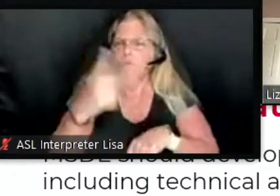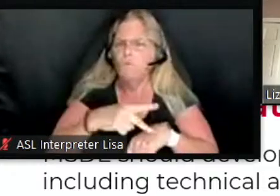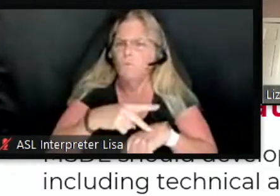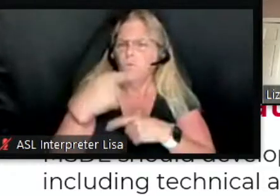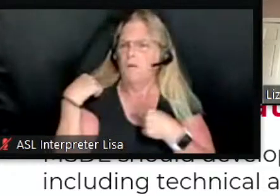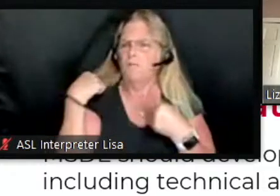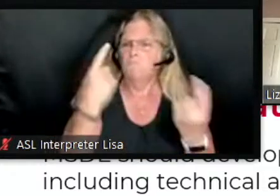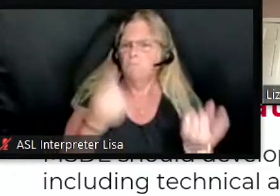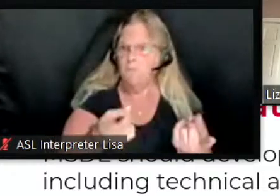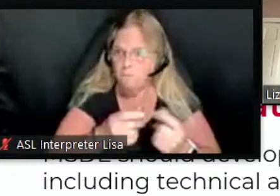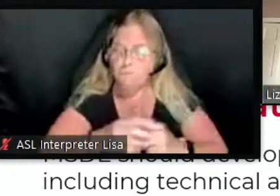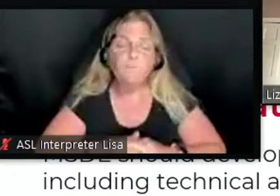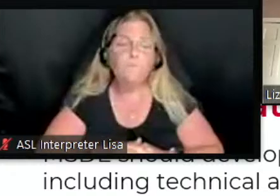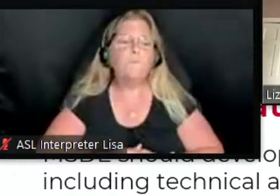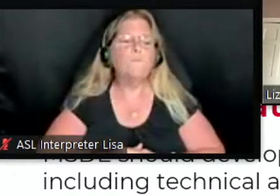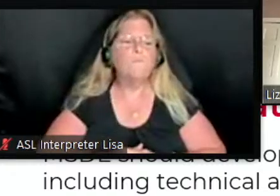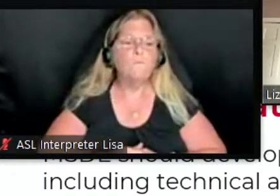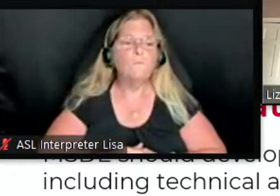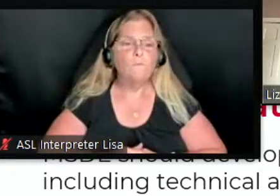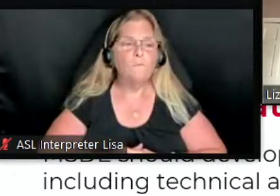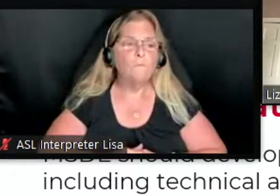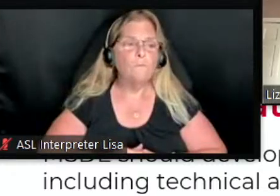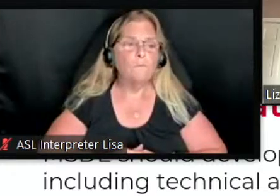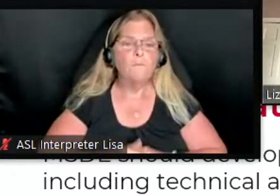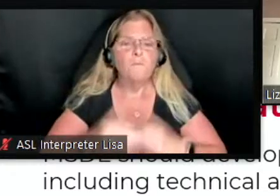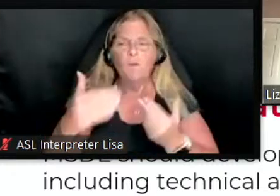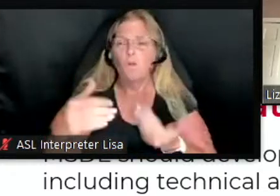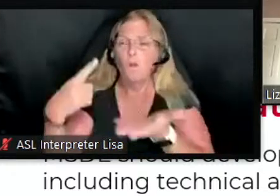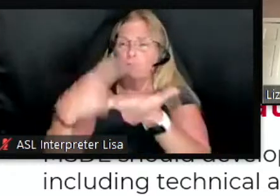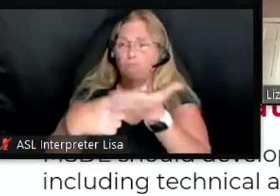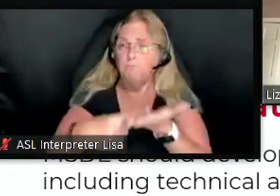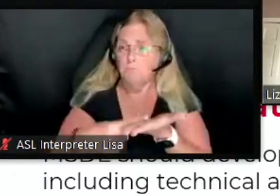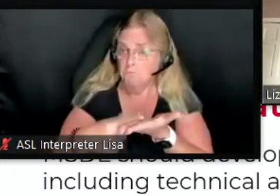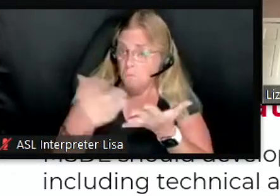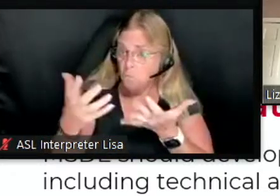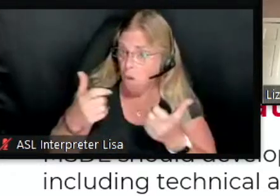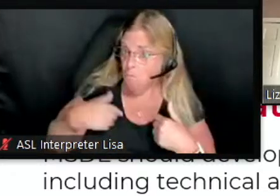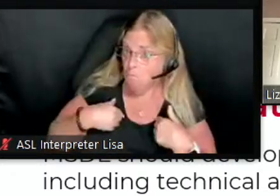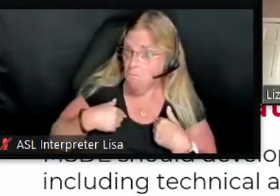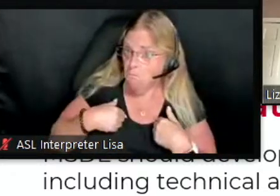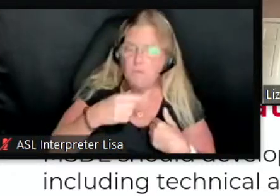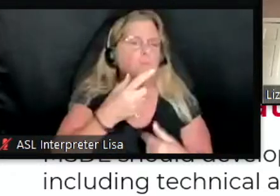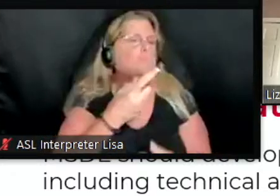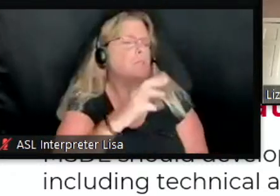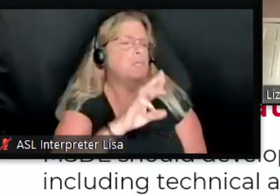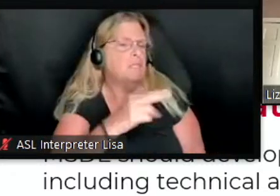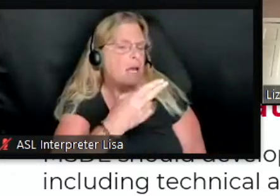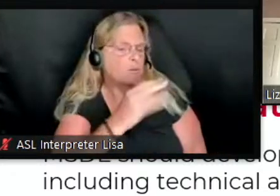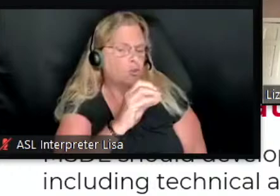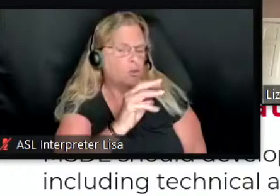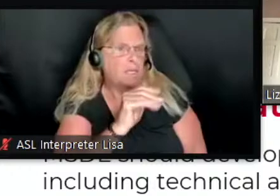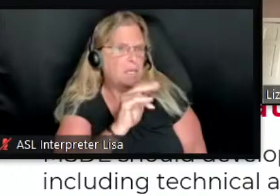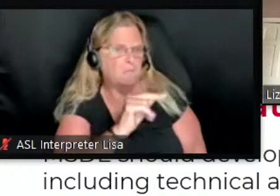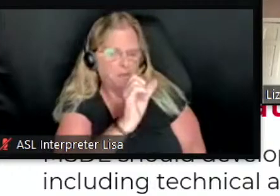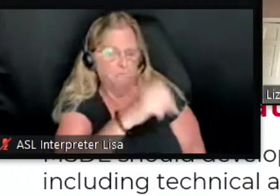just real quickly run through them. Do you want me to do that, Dr. Hickman? Okay, so the first one is to develop